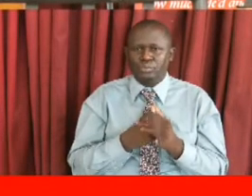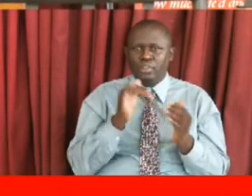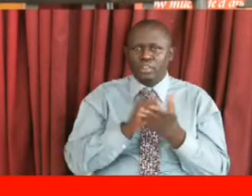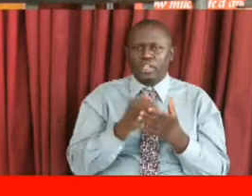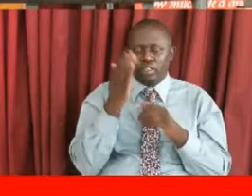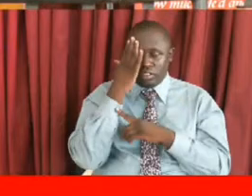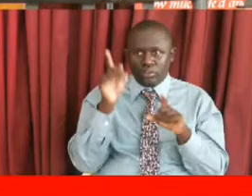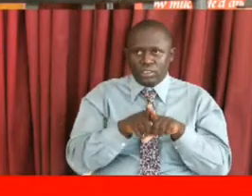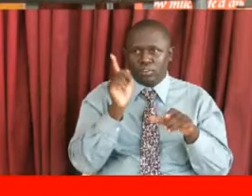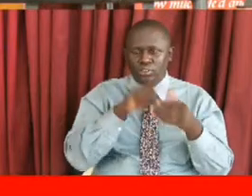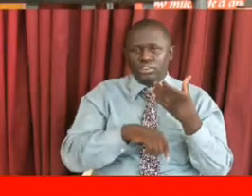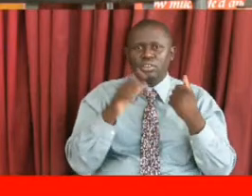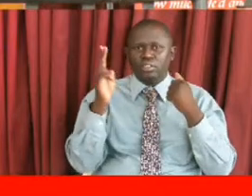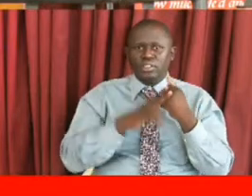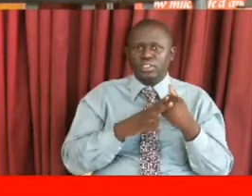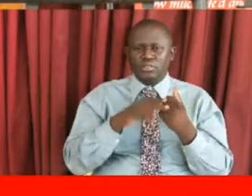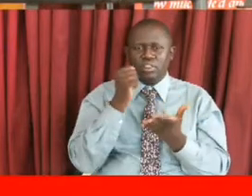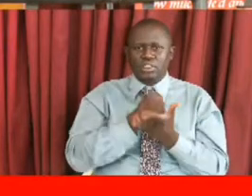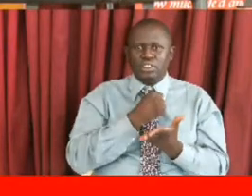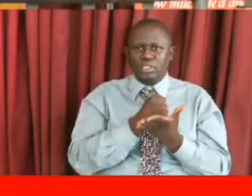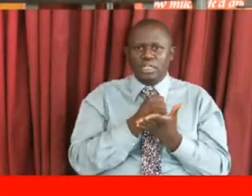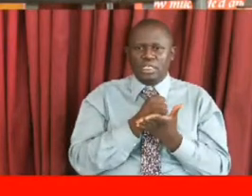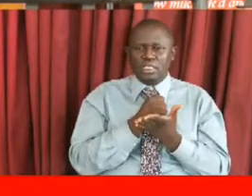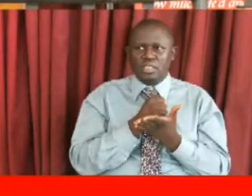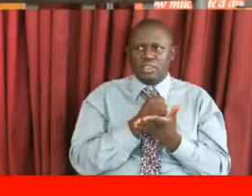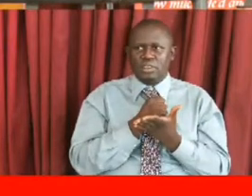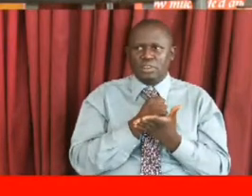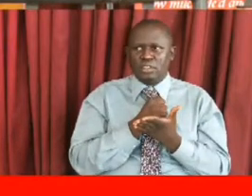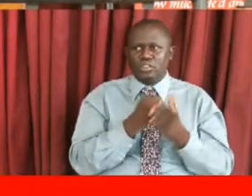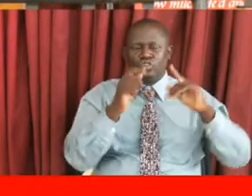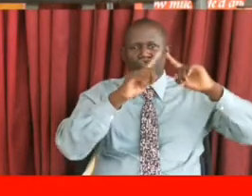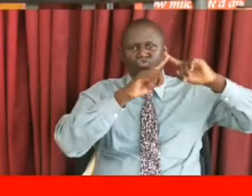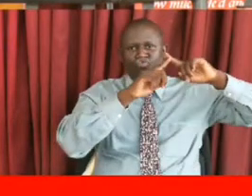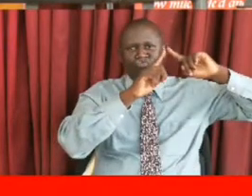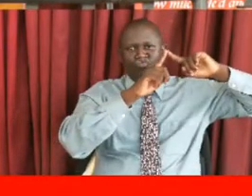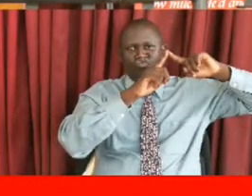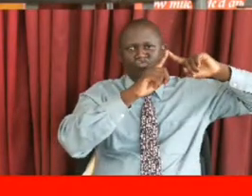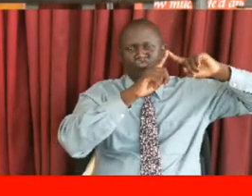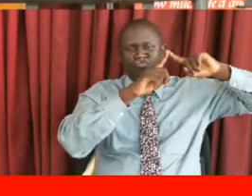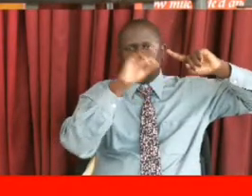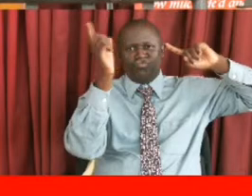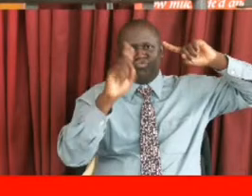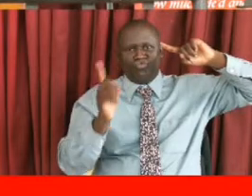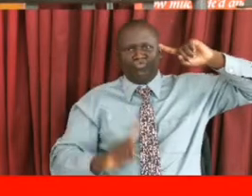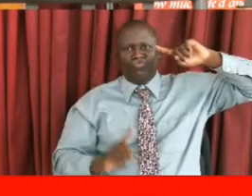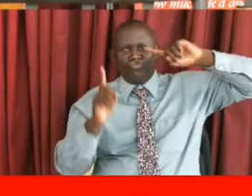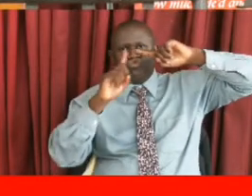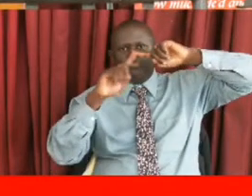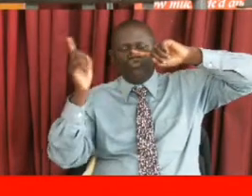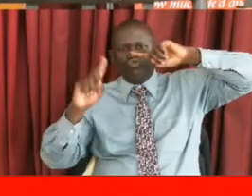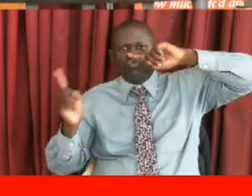seventh seal Thunders are contained in the seventh